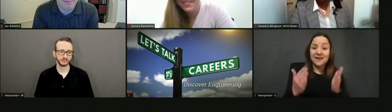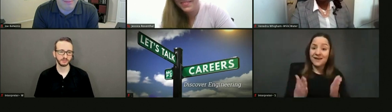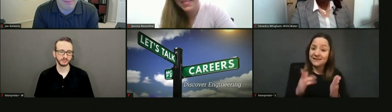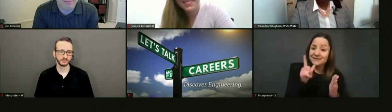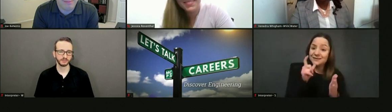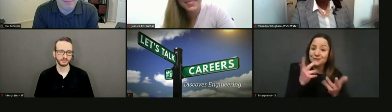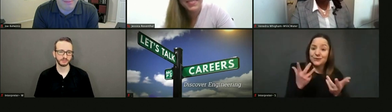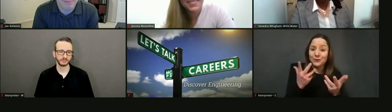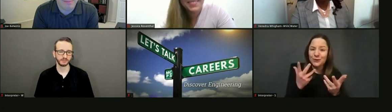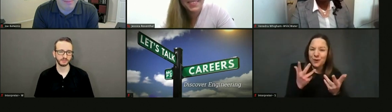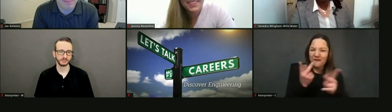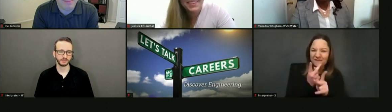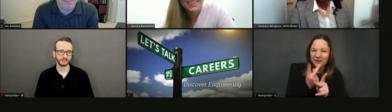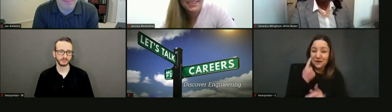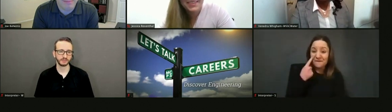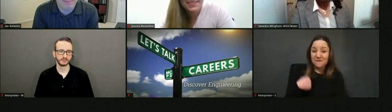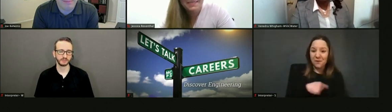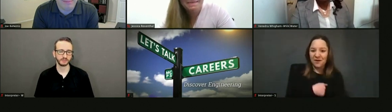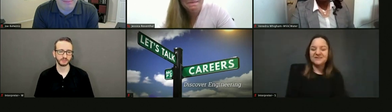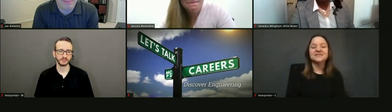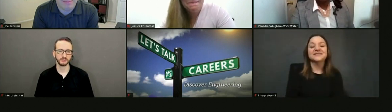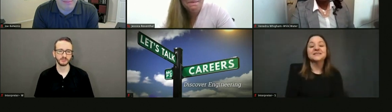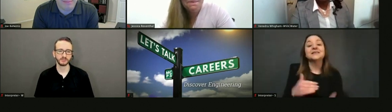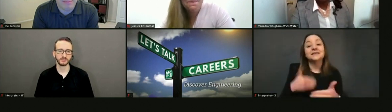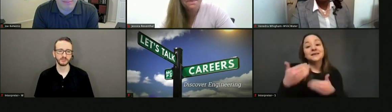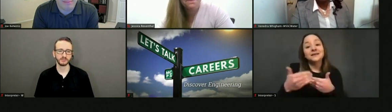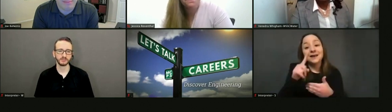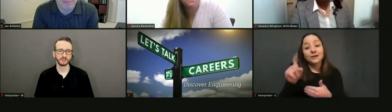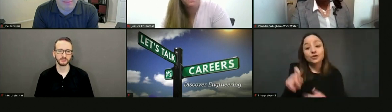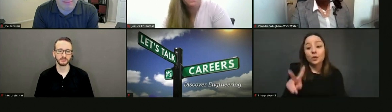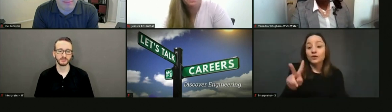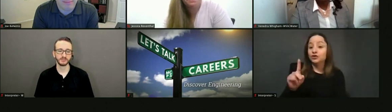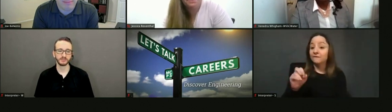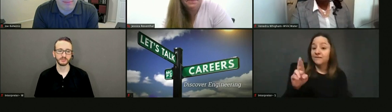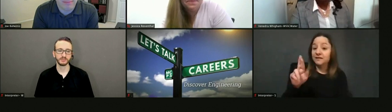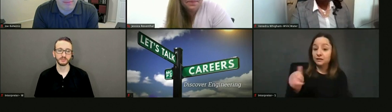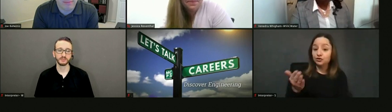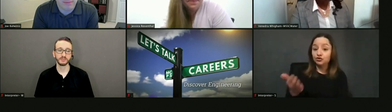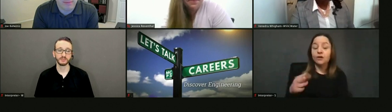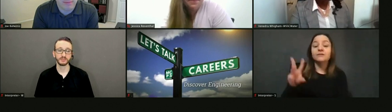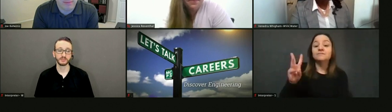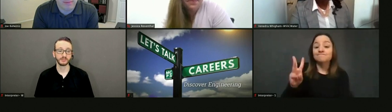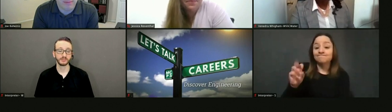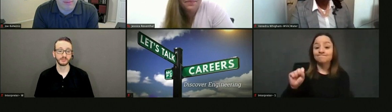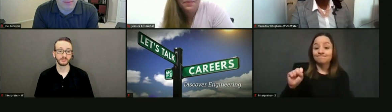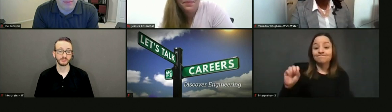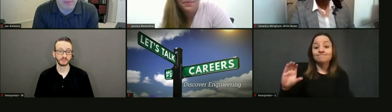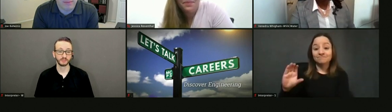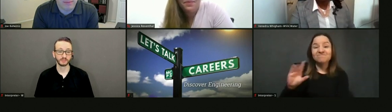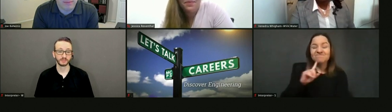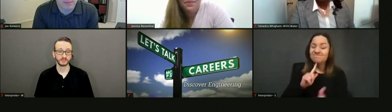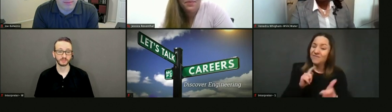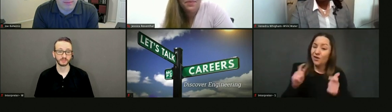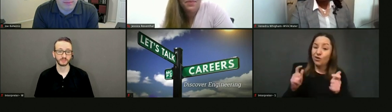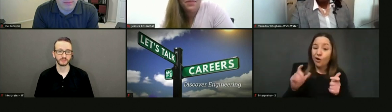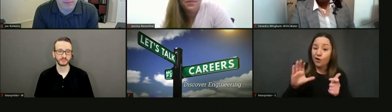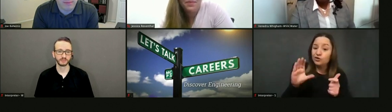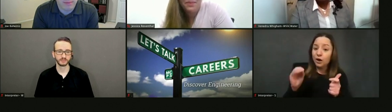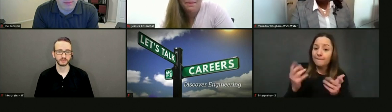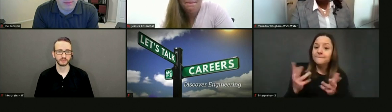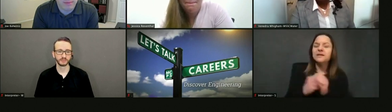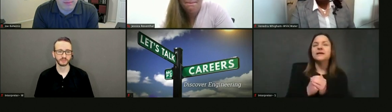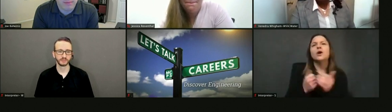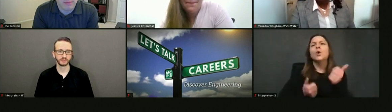that. Our next question is for Venedra. So WSSE is a really large company.